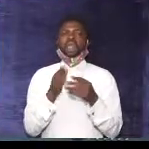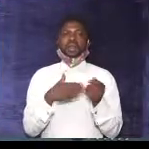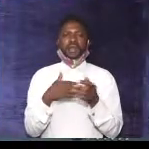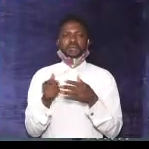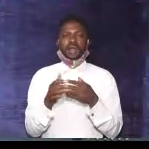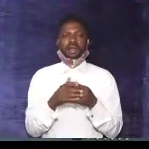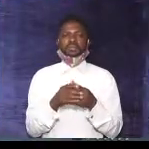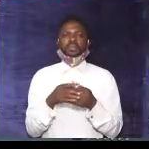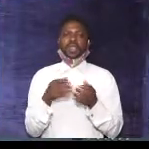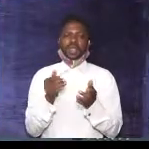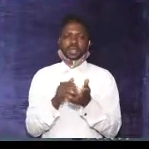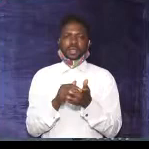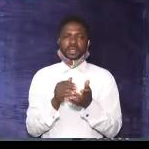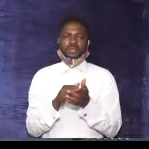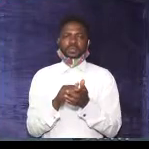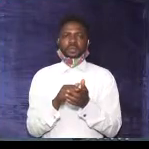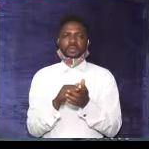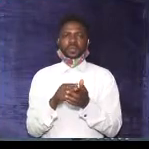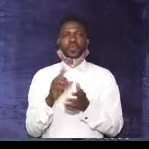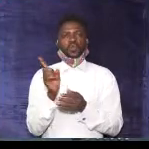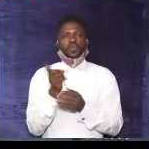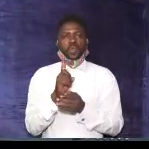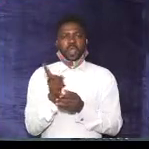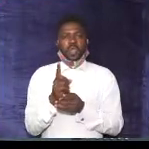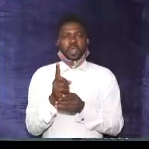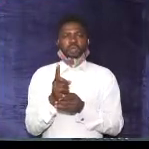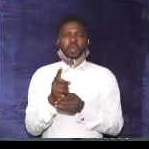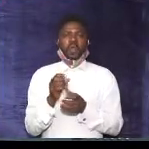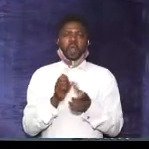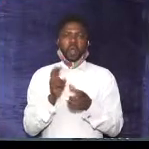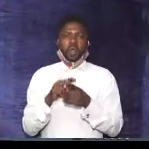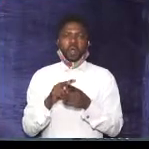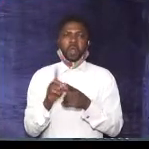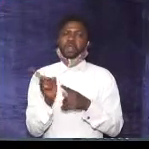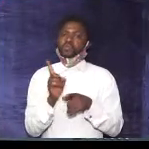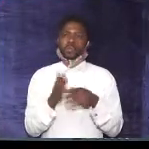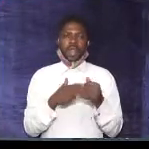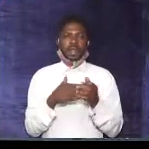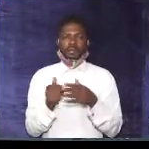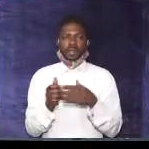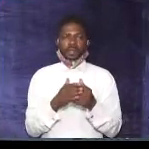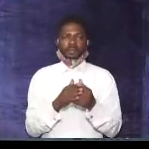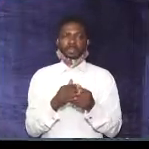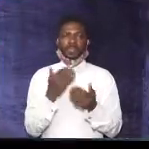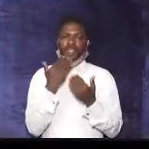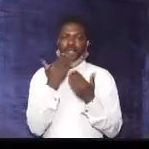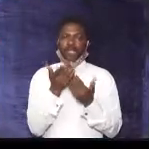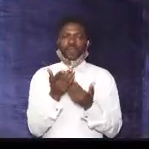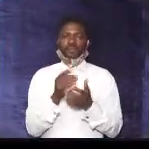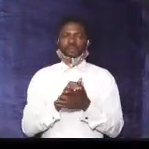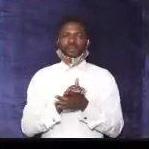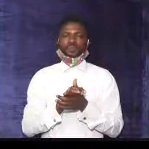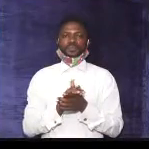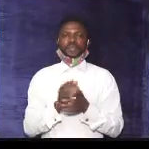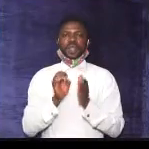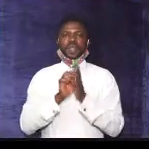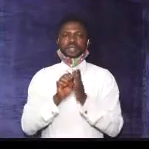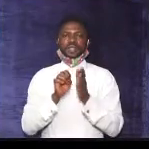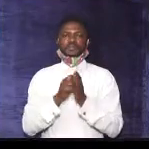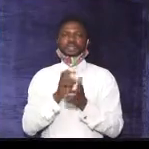wherever. Let's repeat it together. Where or wherever. Thank